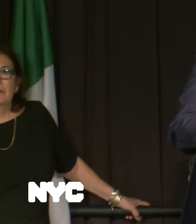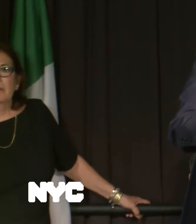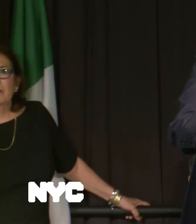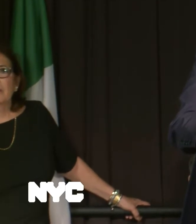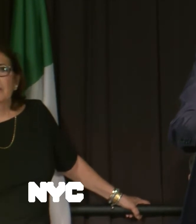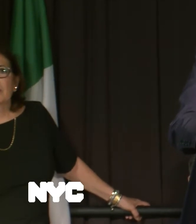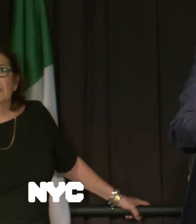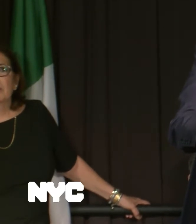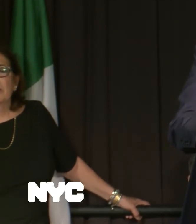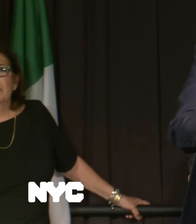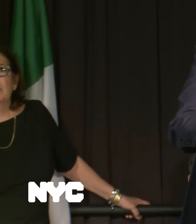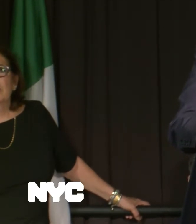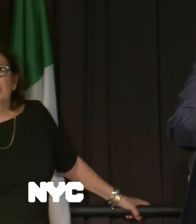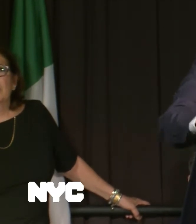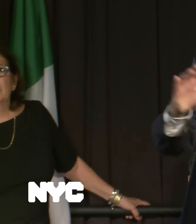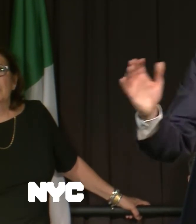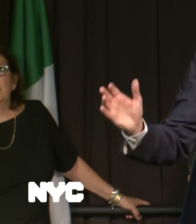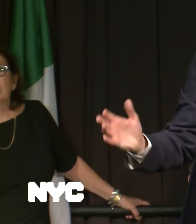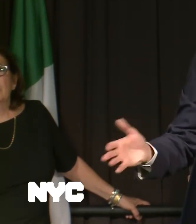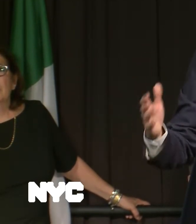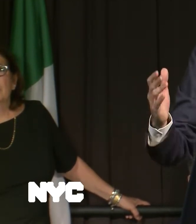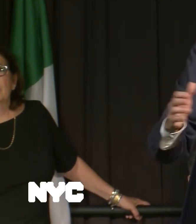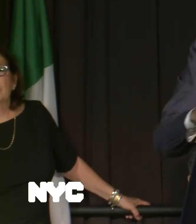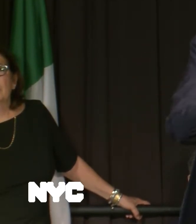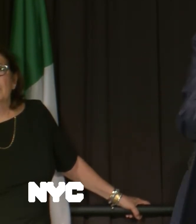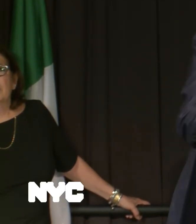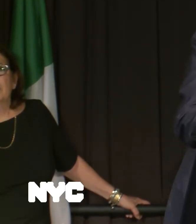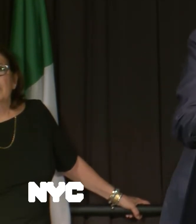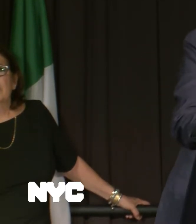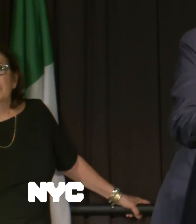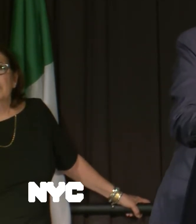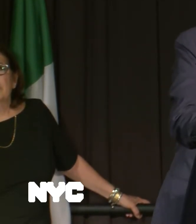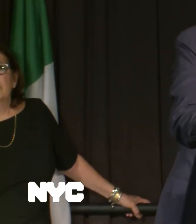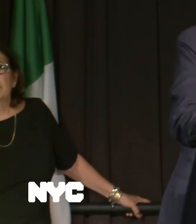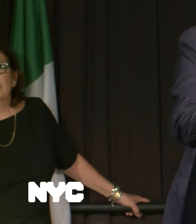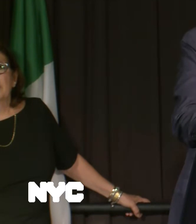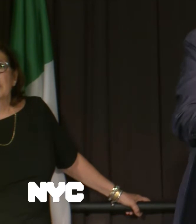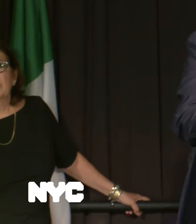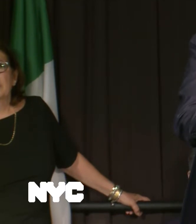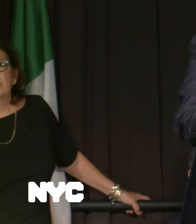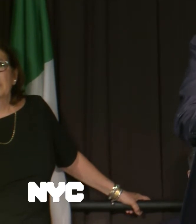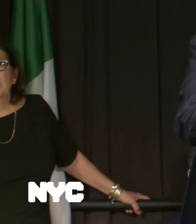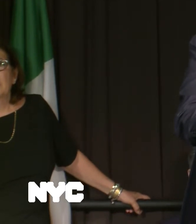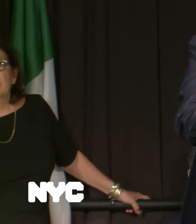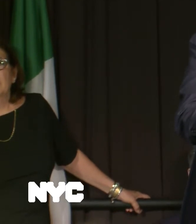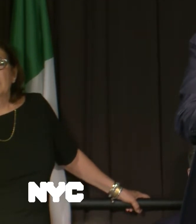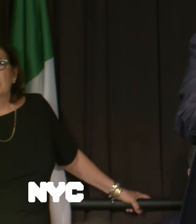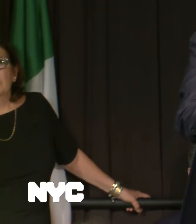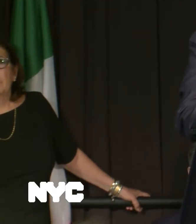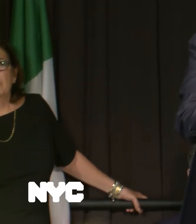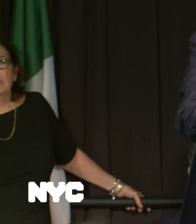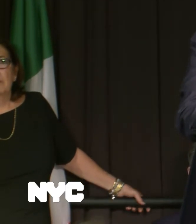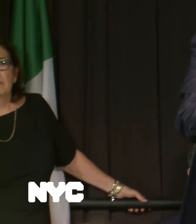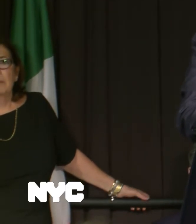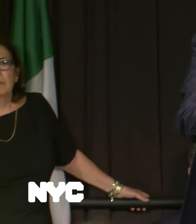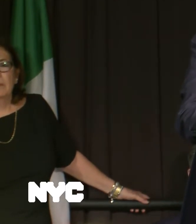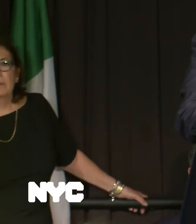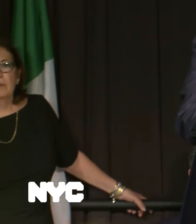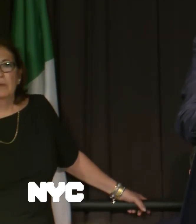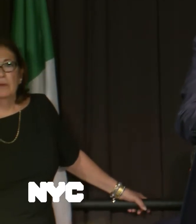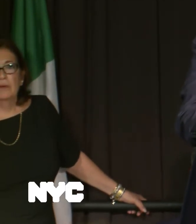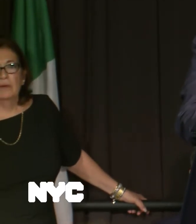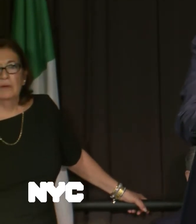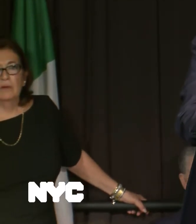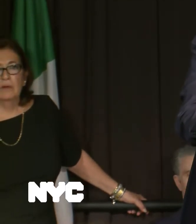and Crash, and as some of the great TV shows made in New York City, including